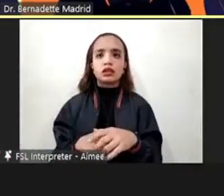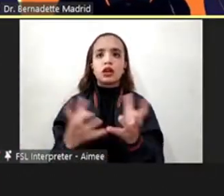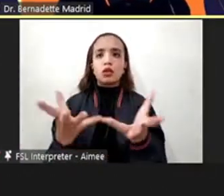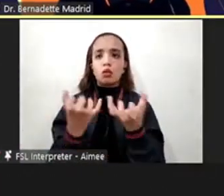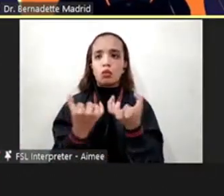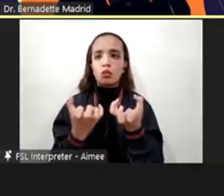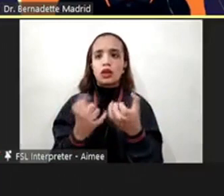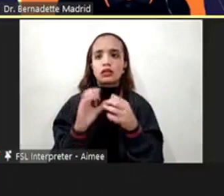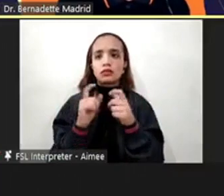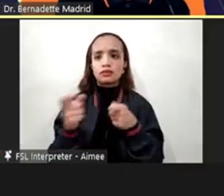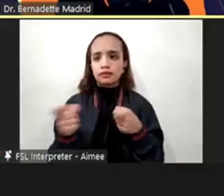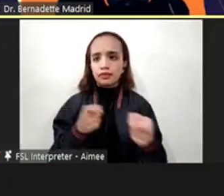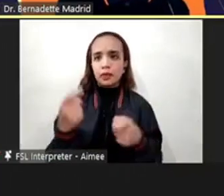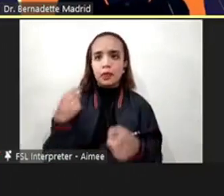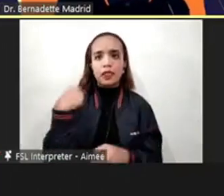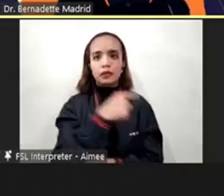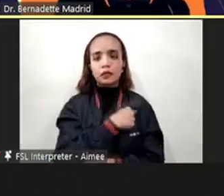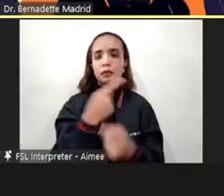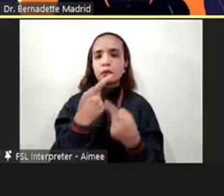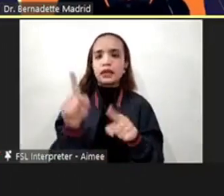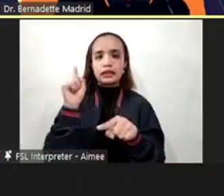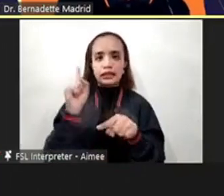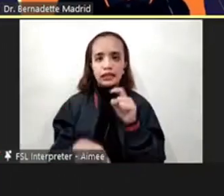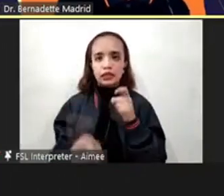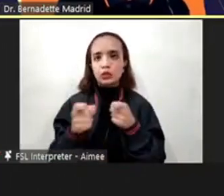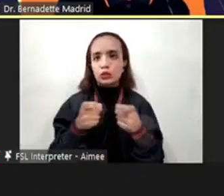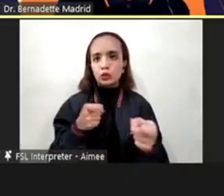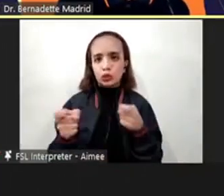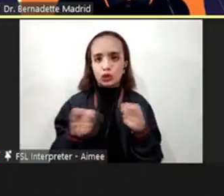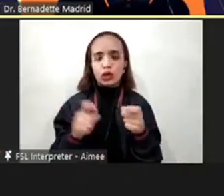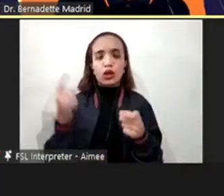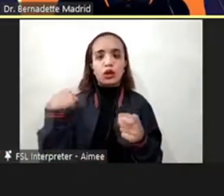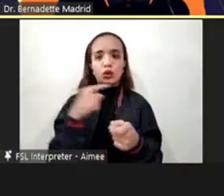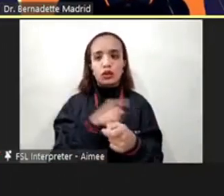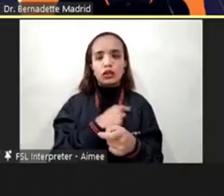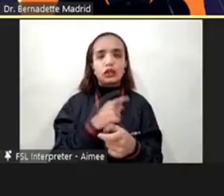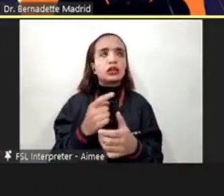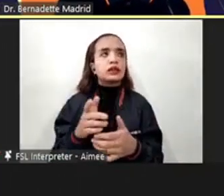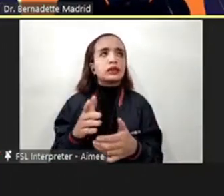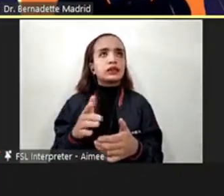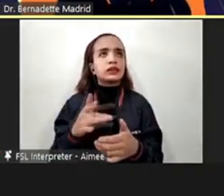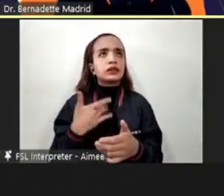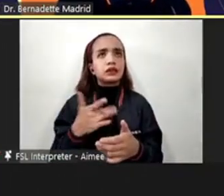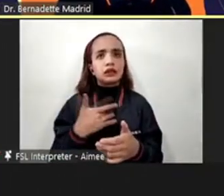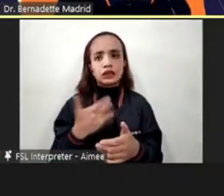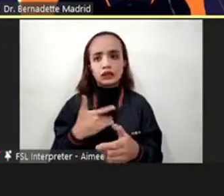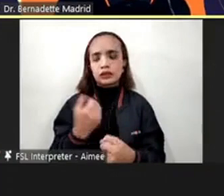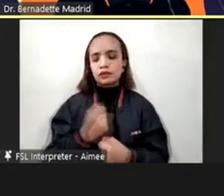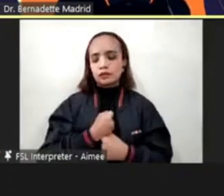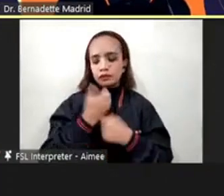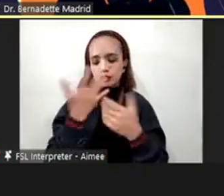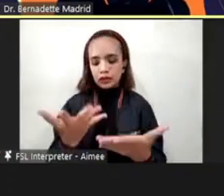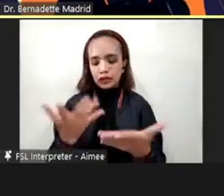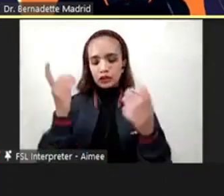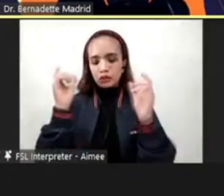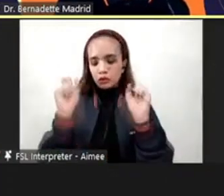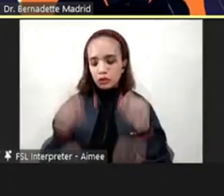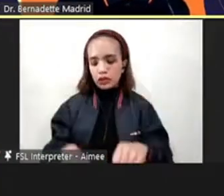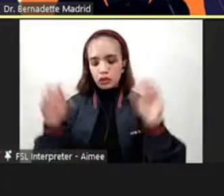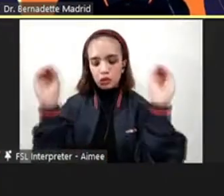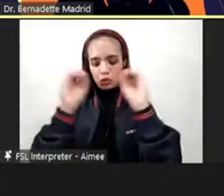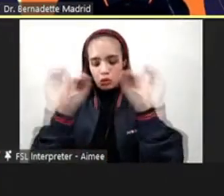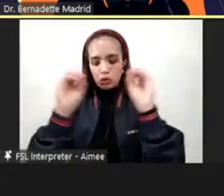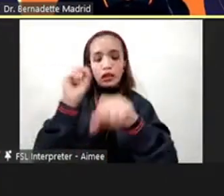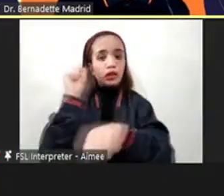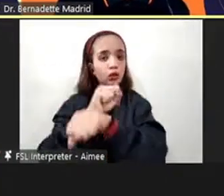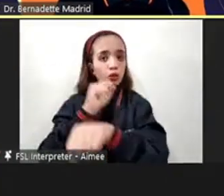control, and we are not. We are just reacting most of the time. and you can be unemployed. Your whole family